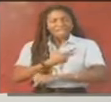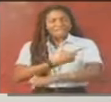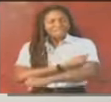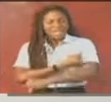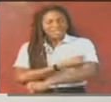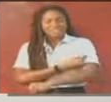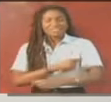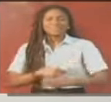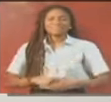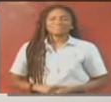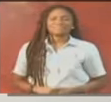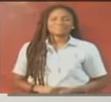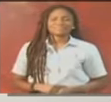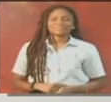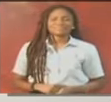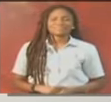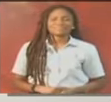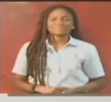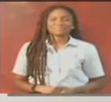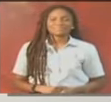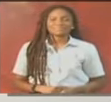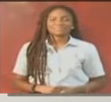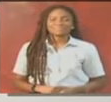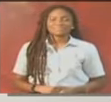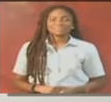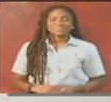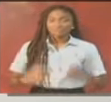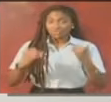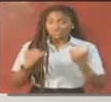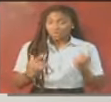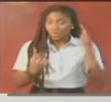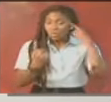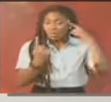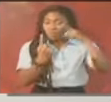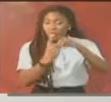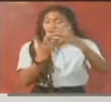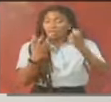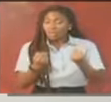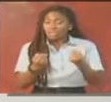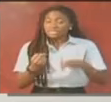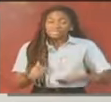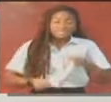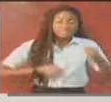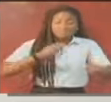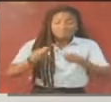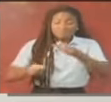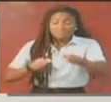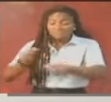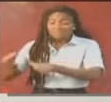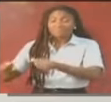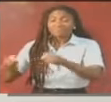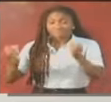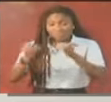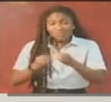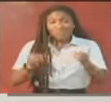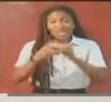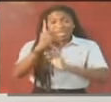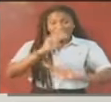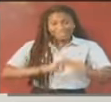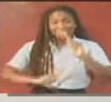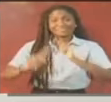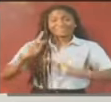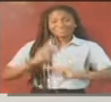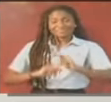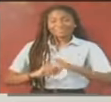doses at our disposal, and therefore the target for vaccination was extended. So we have exceeded